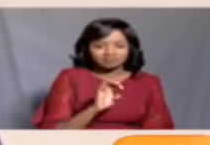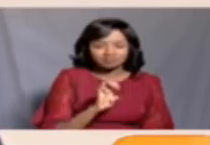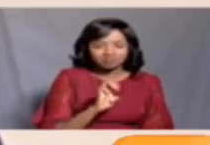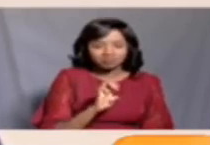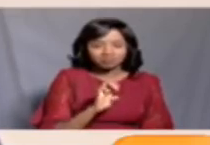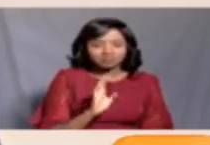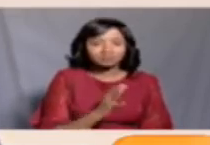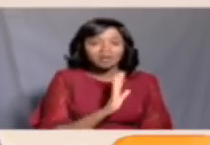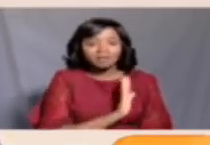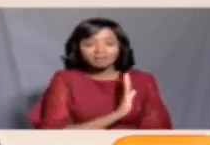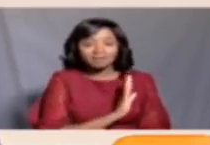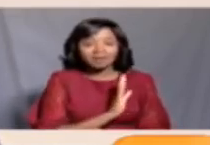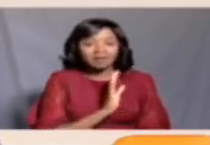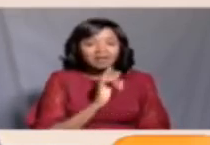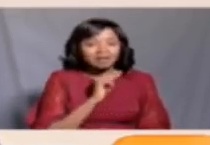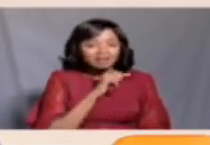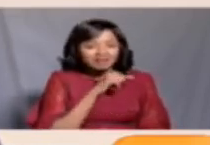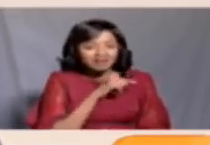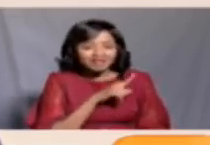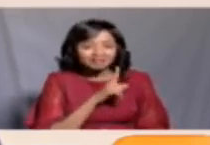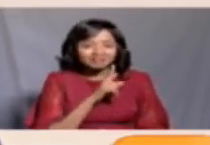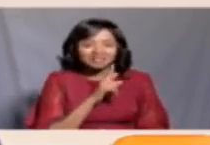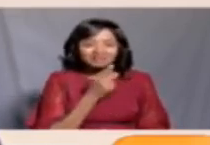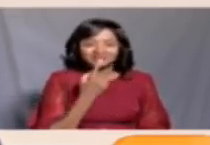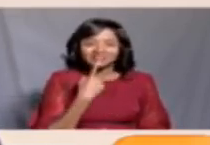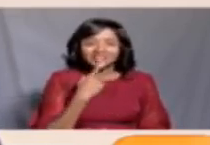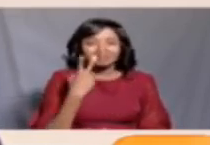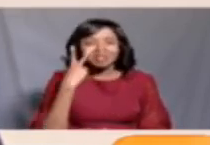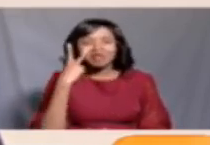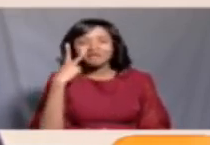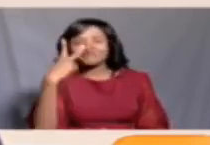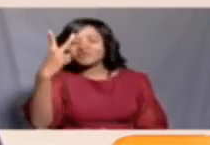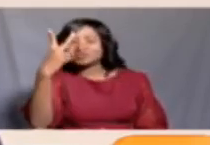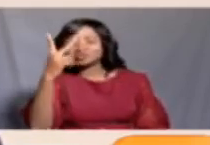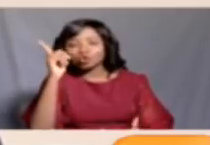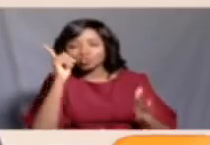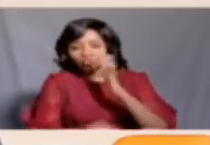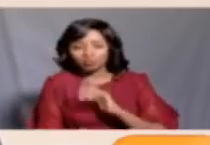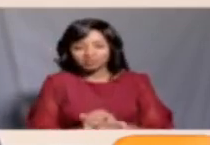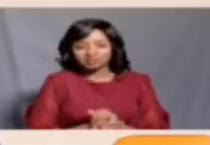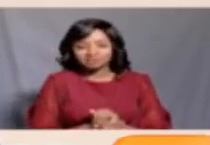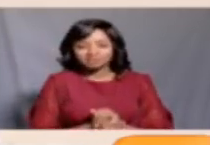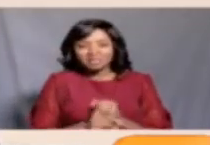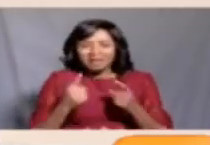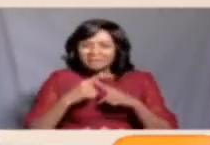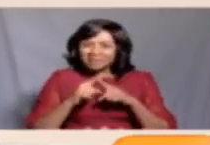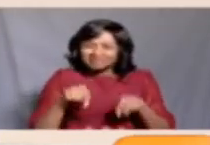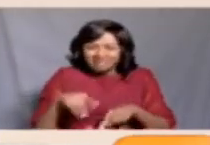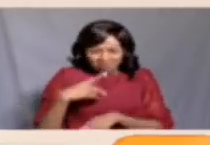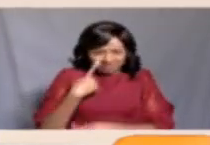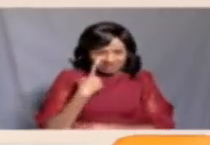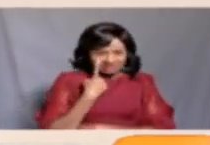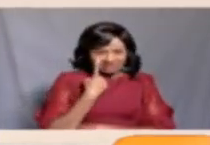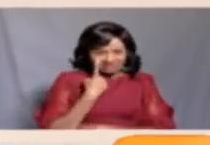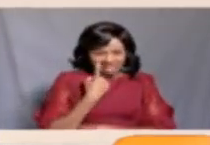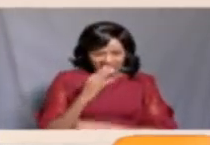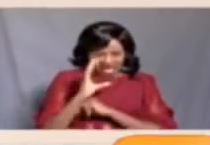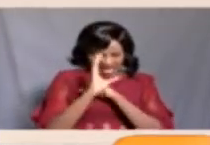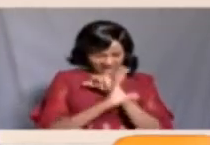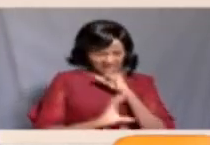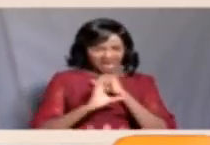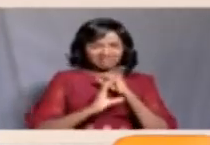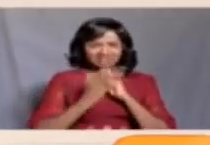UCLA, he told me what the vision had been. Mm. And it somehow seems to me that our country seems to forget